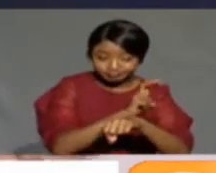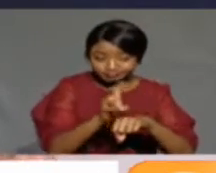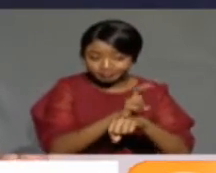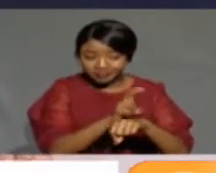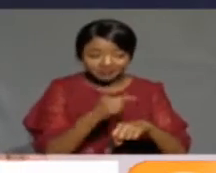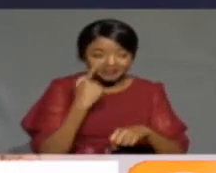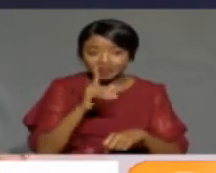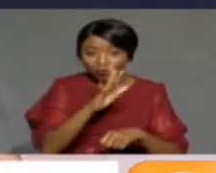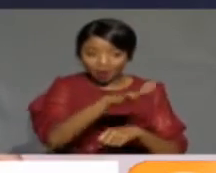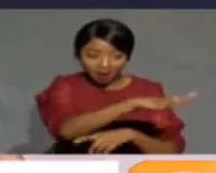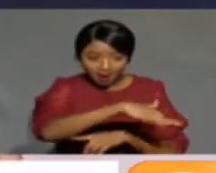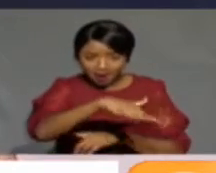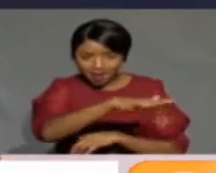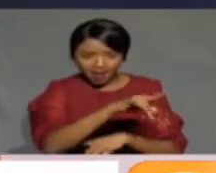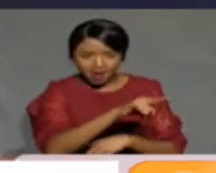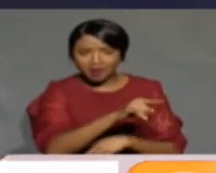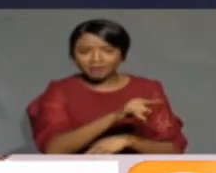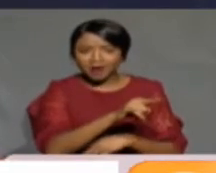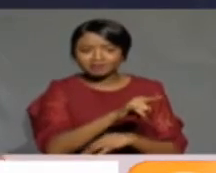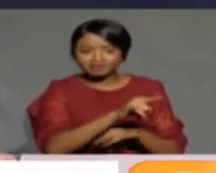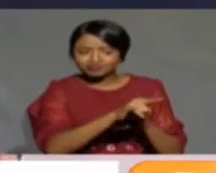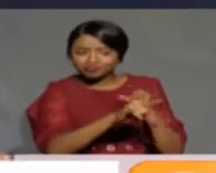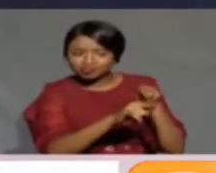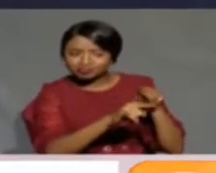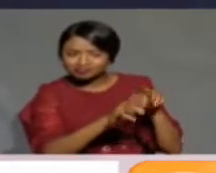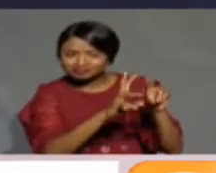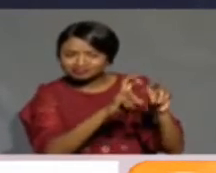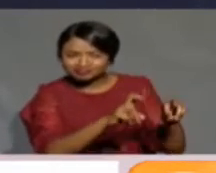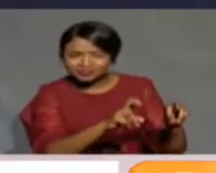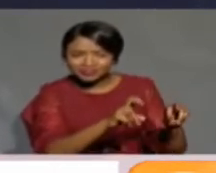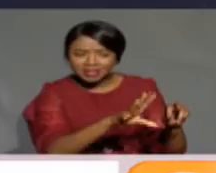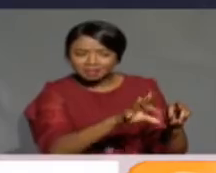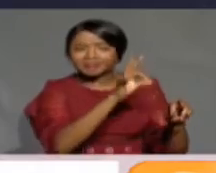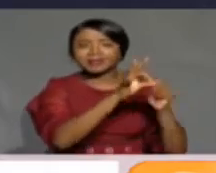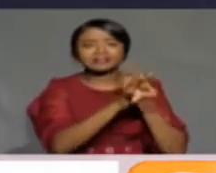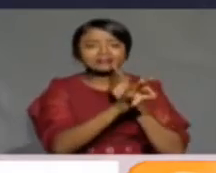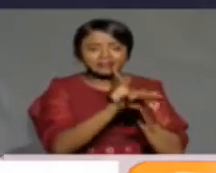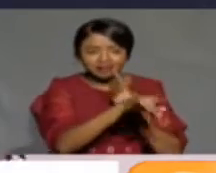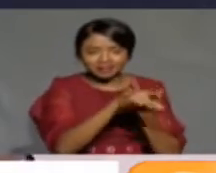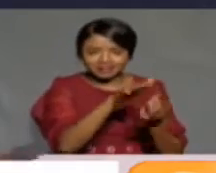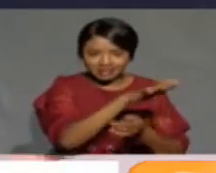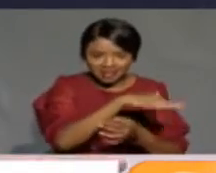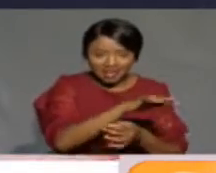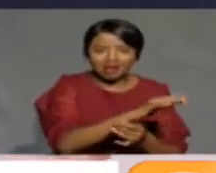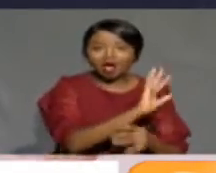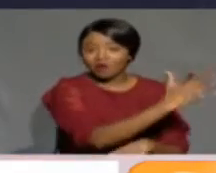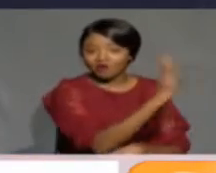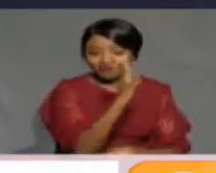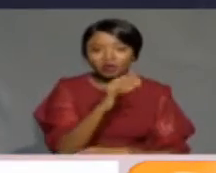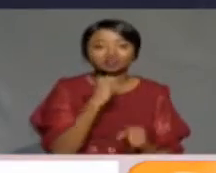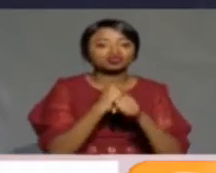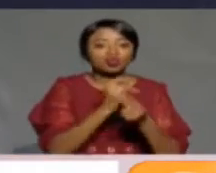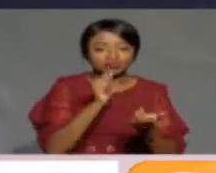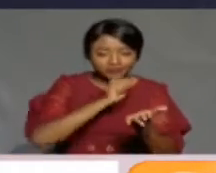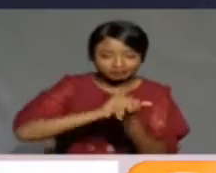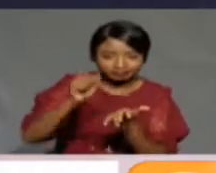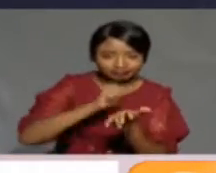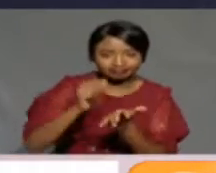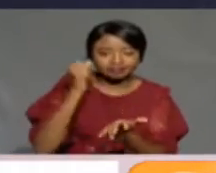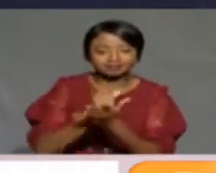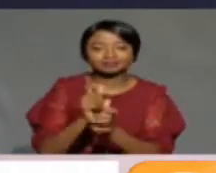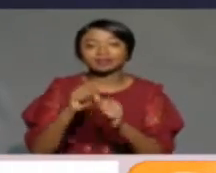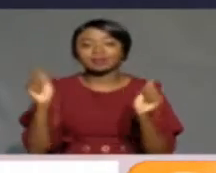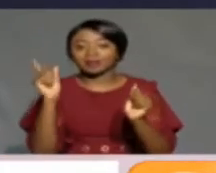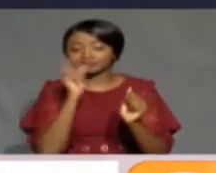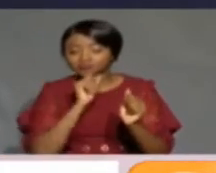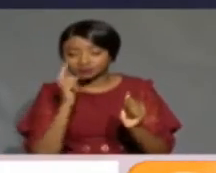the gazettement of this area to be a forest, mm-hmm. and then be taken up for that process. Then the fourth issue is the political